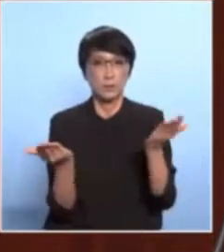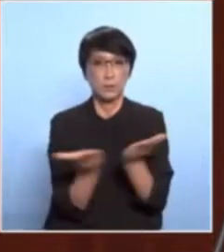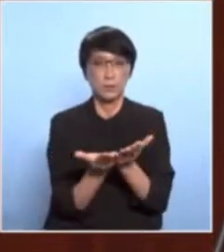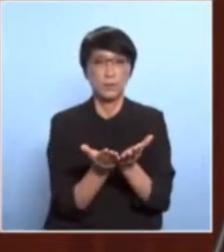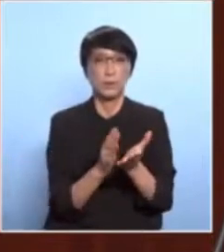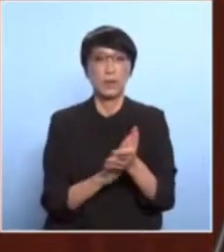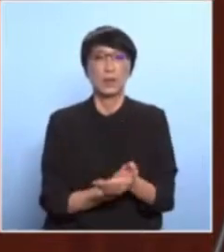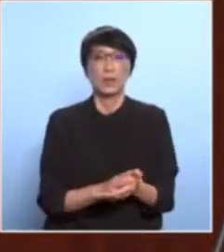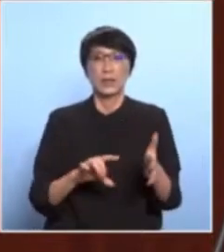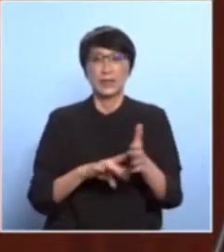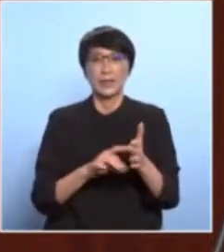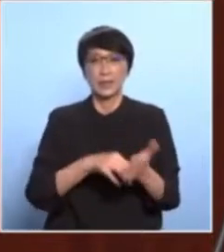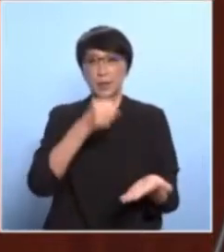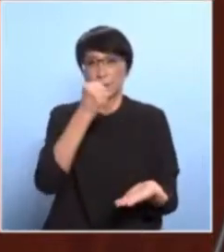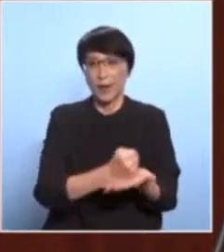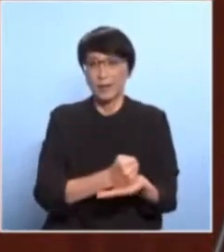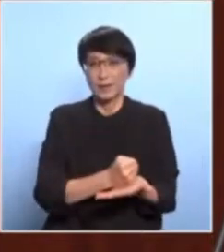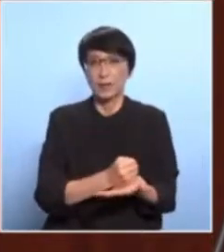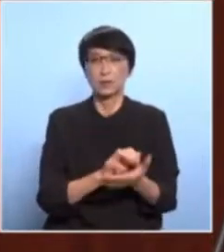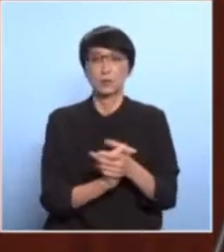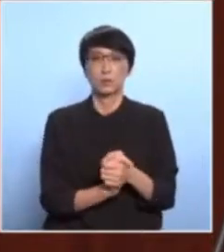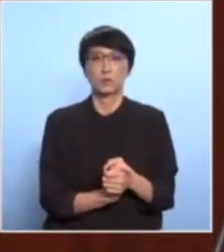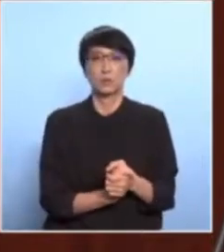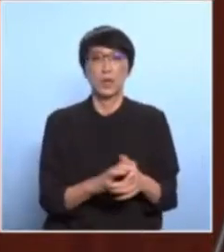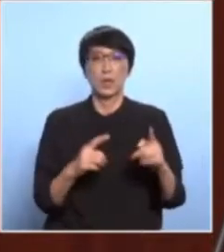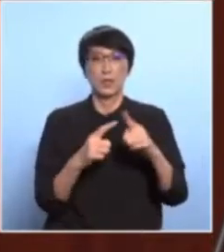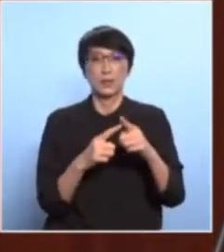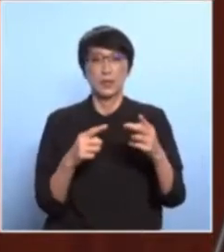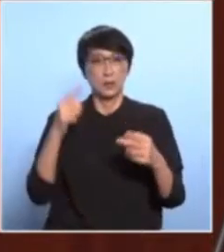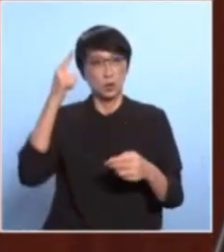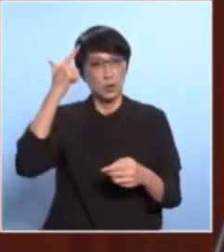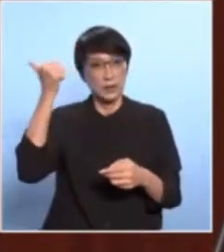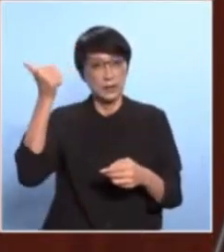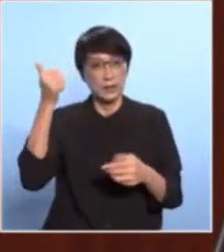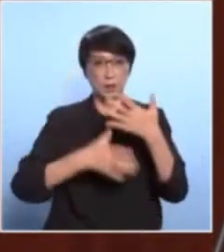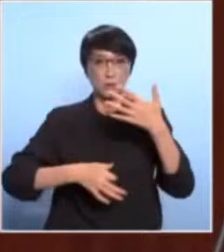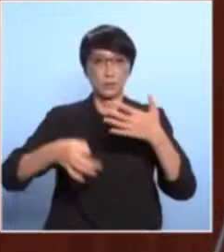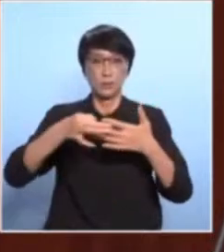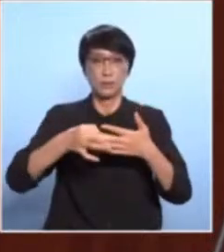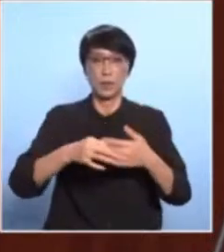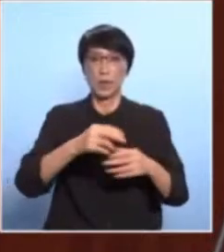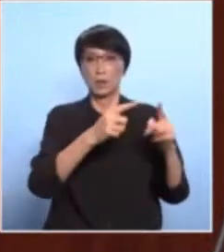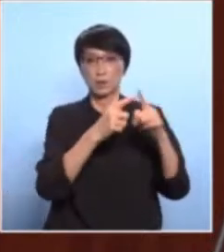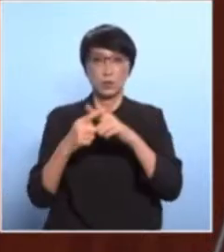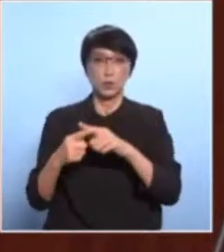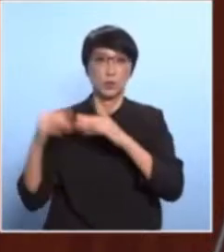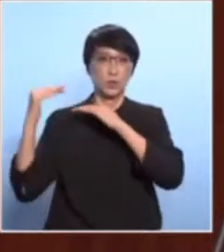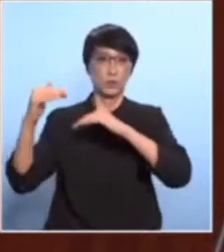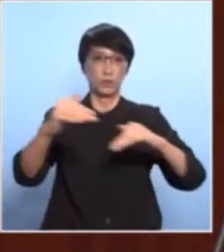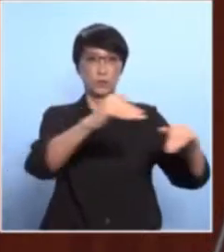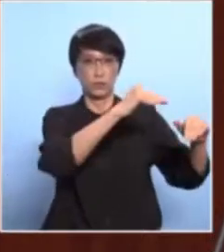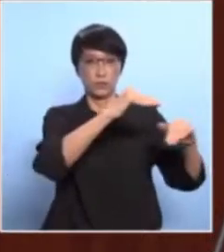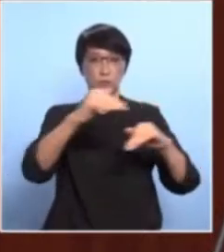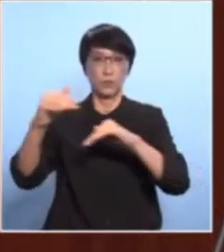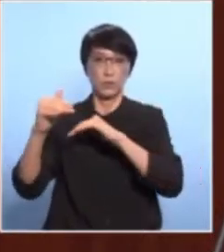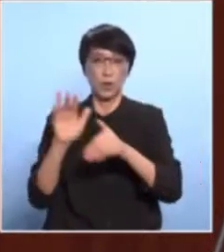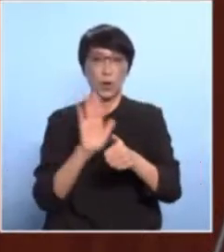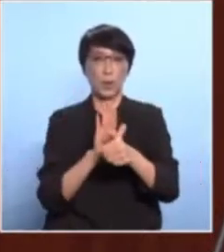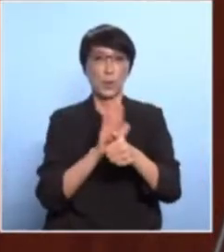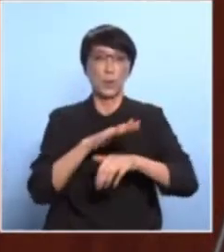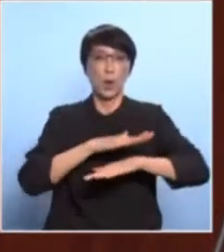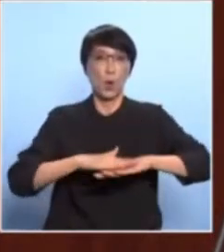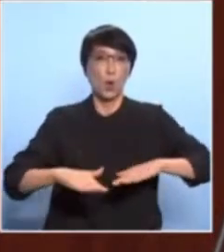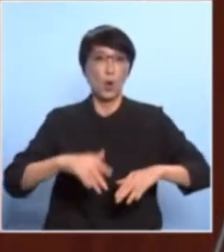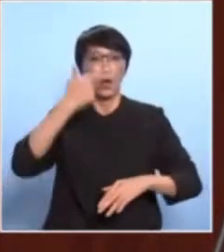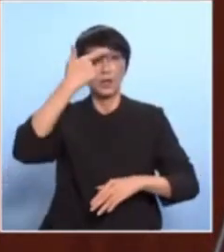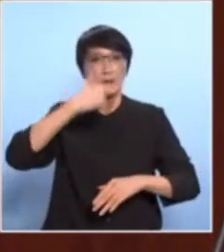promote digital government and the smart city. These projects include issuing and verifying certain licenses and certificates